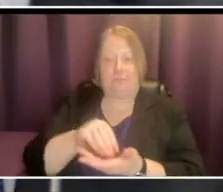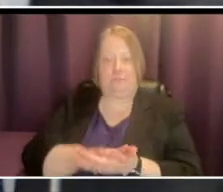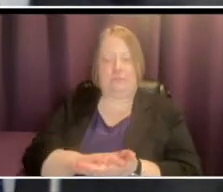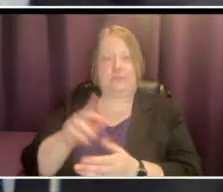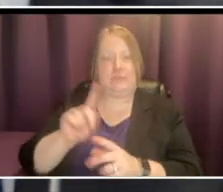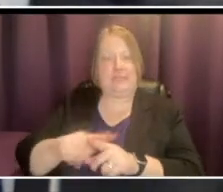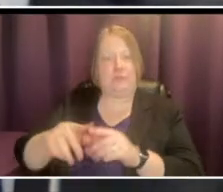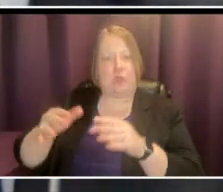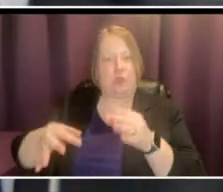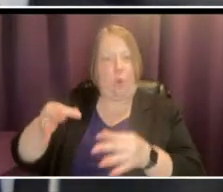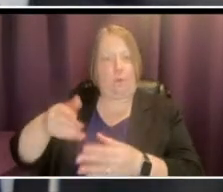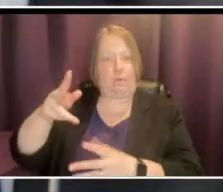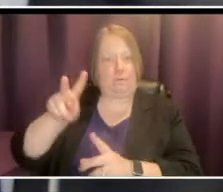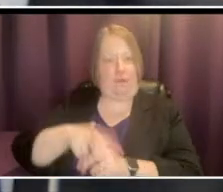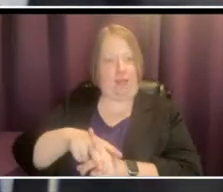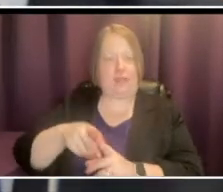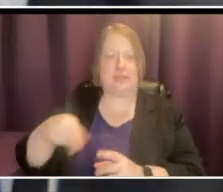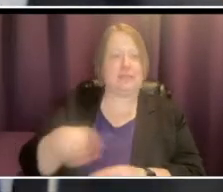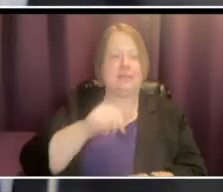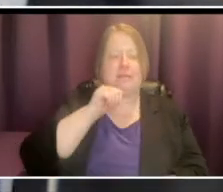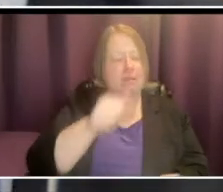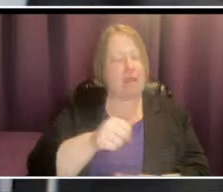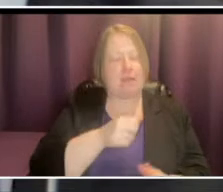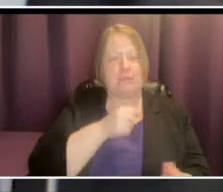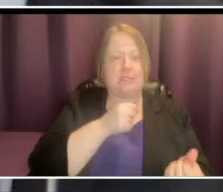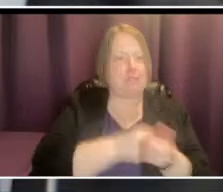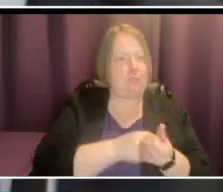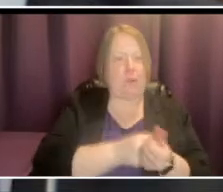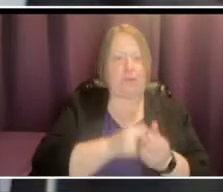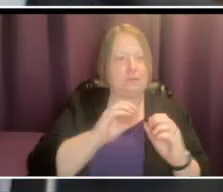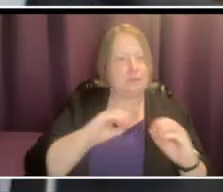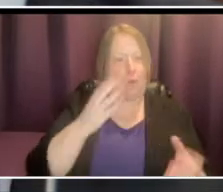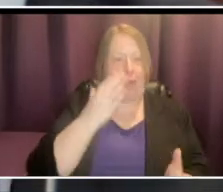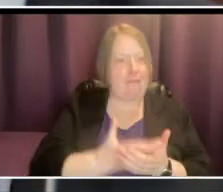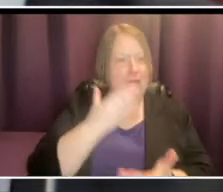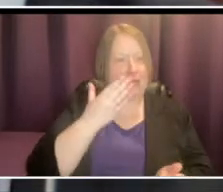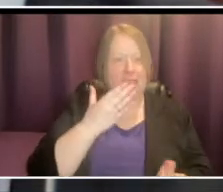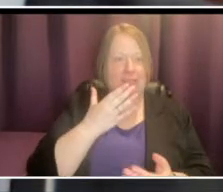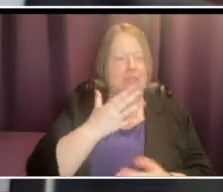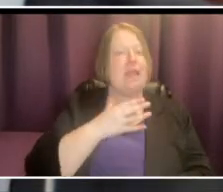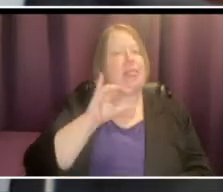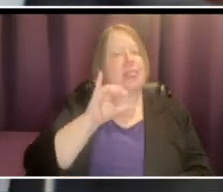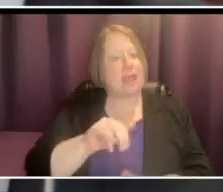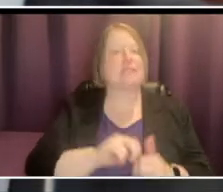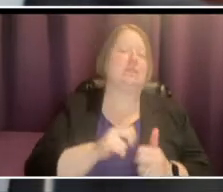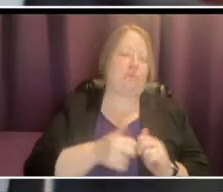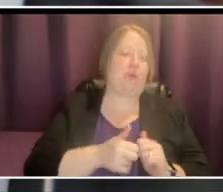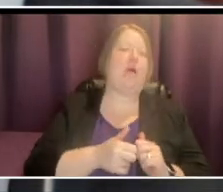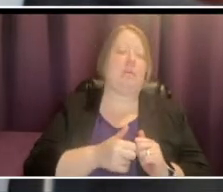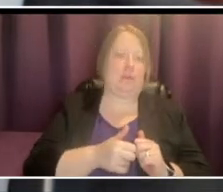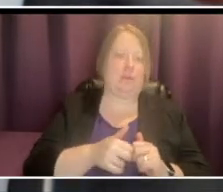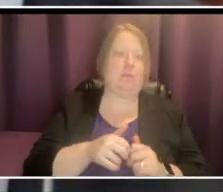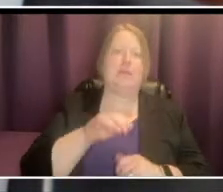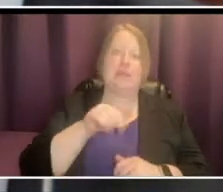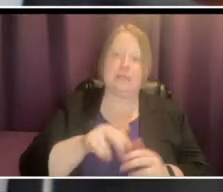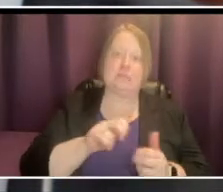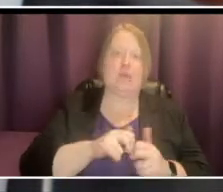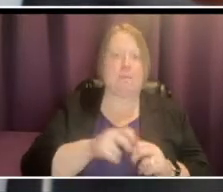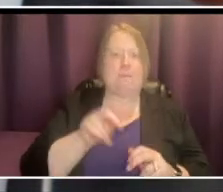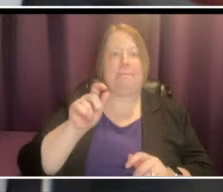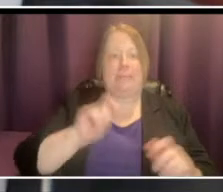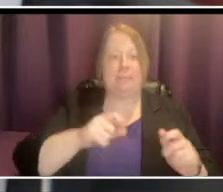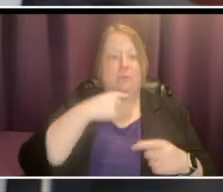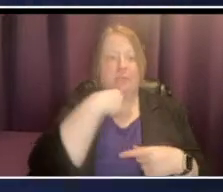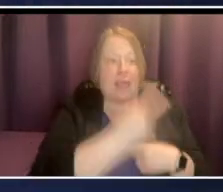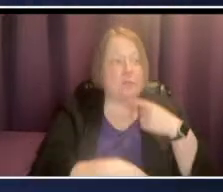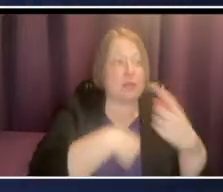that are just not supported by the evidence. And this is the problem. The problem is people keep telling you these things and they turn out